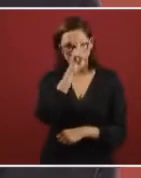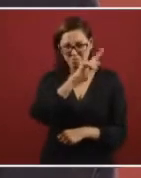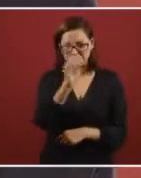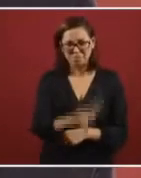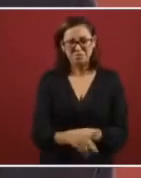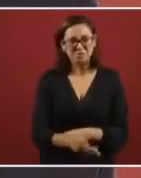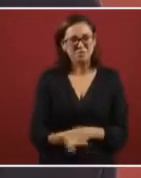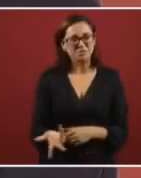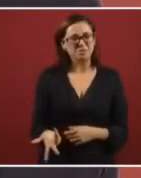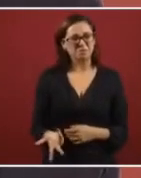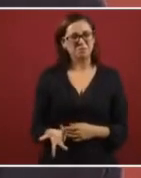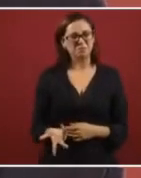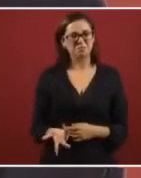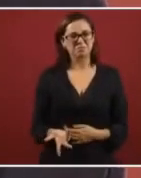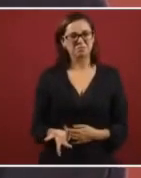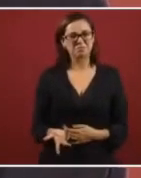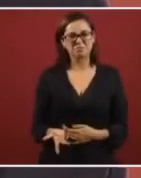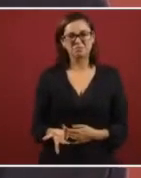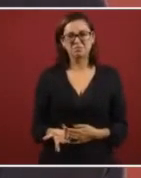looting